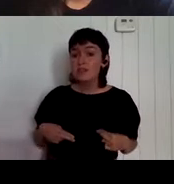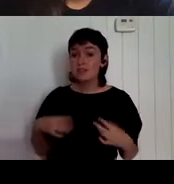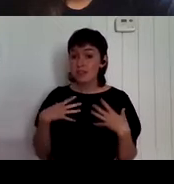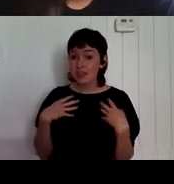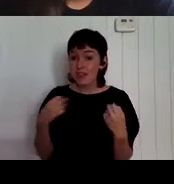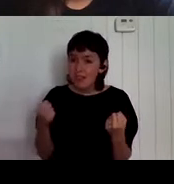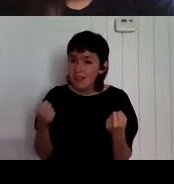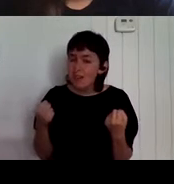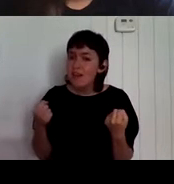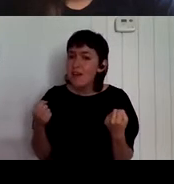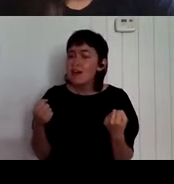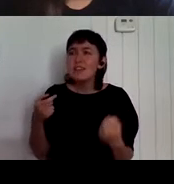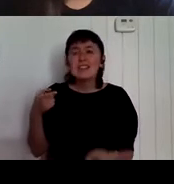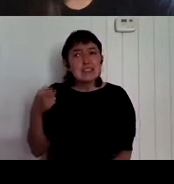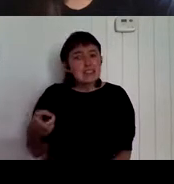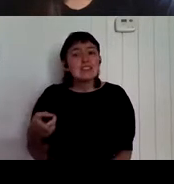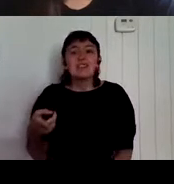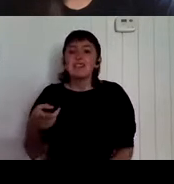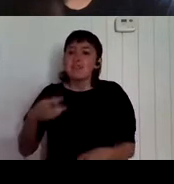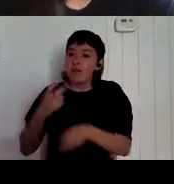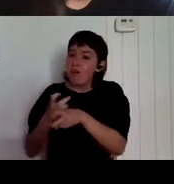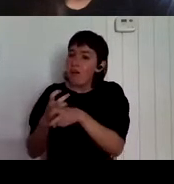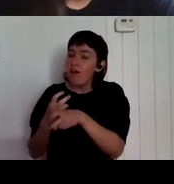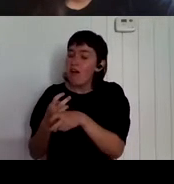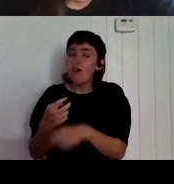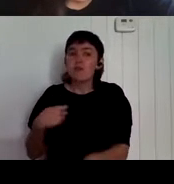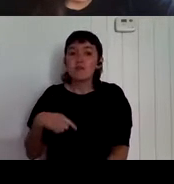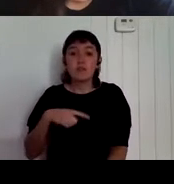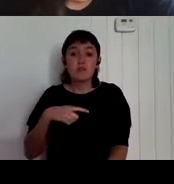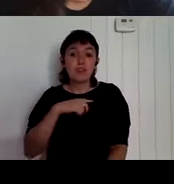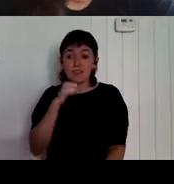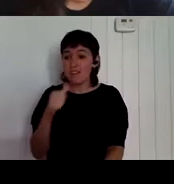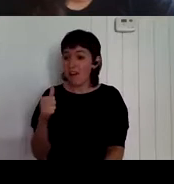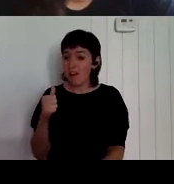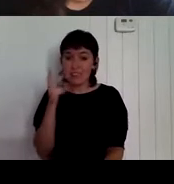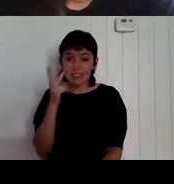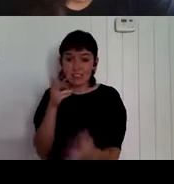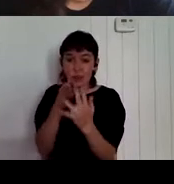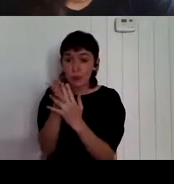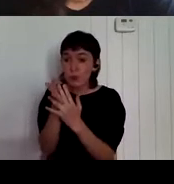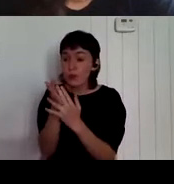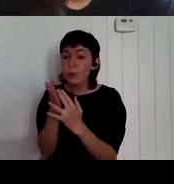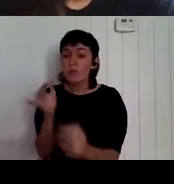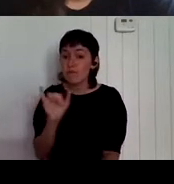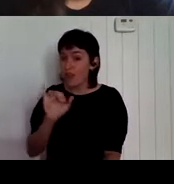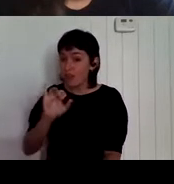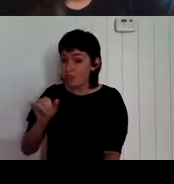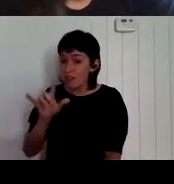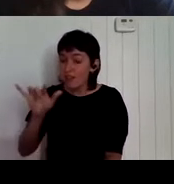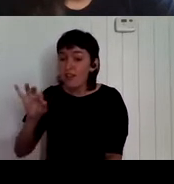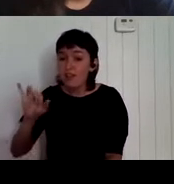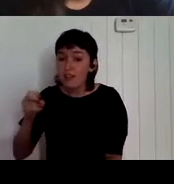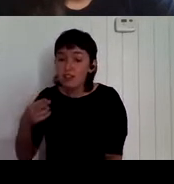it would be harder to do. We're not transparent. These jellyfish are very nice and transparent. We do not heal as quickly. It's also more